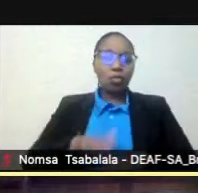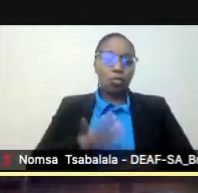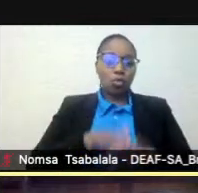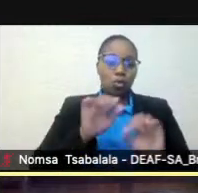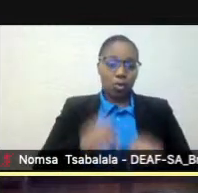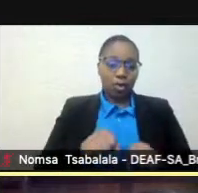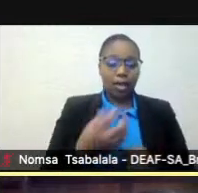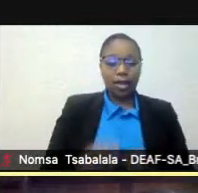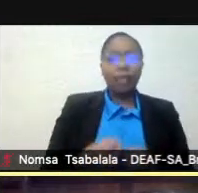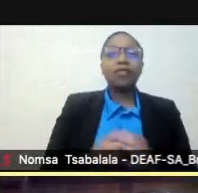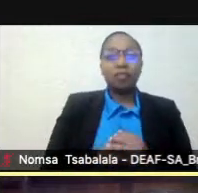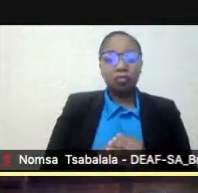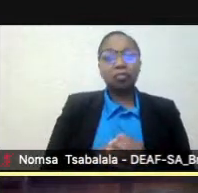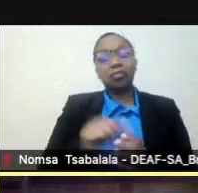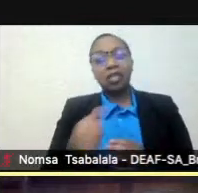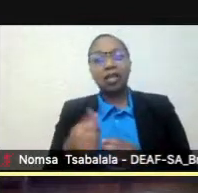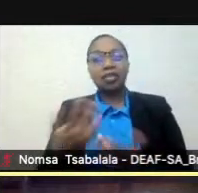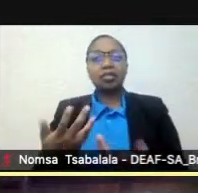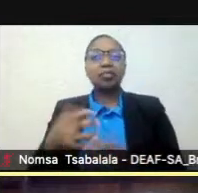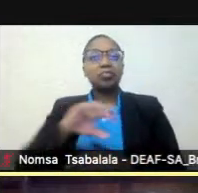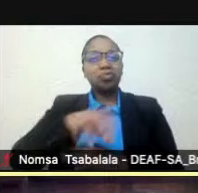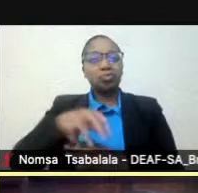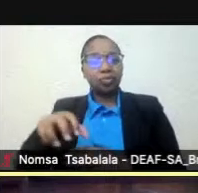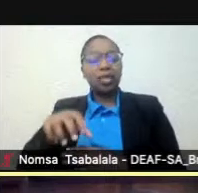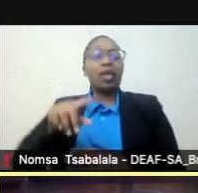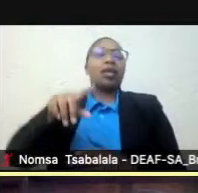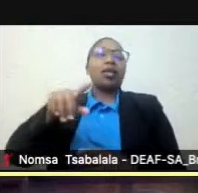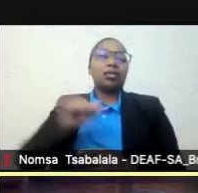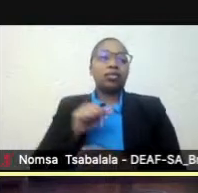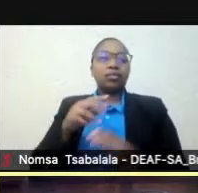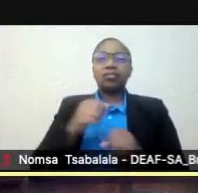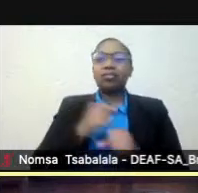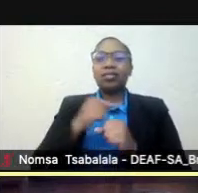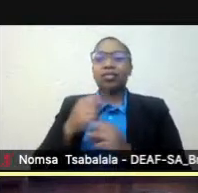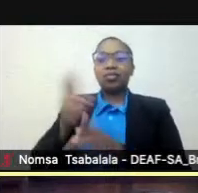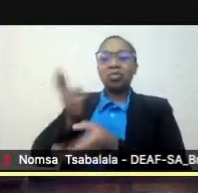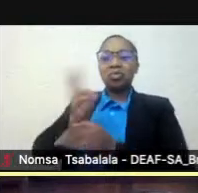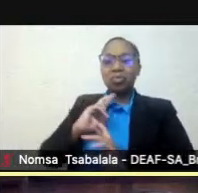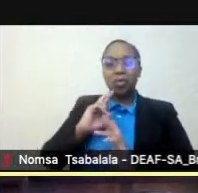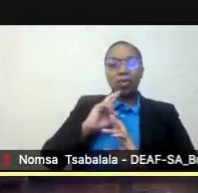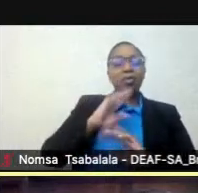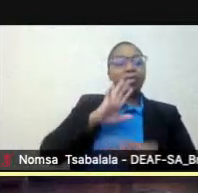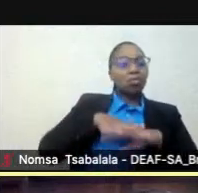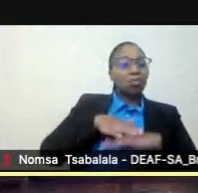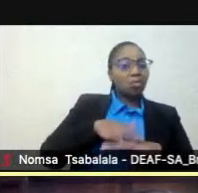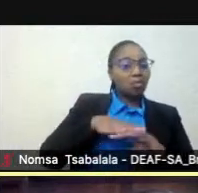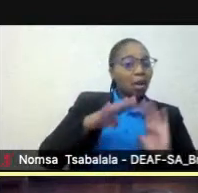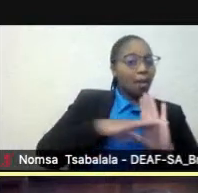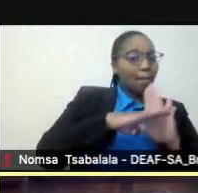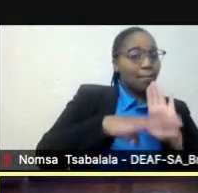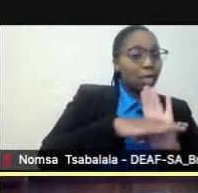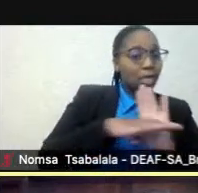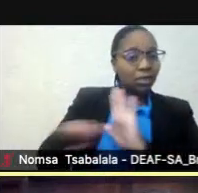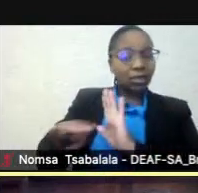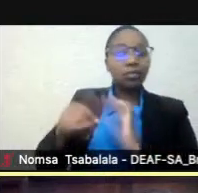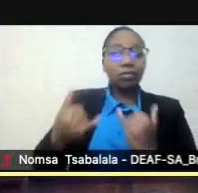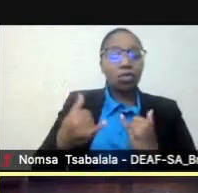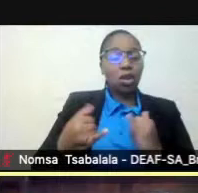not reported a decrease in the number of beds also that they have availed for this current wave,